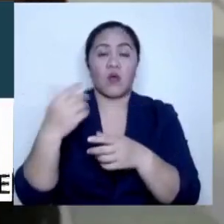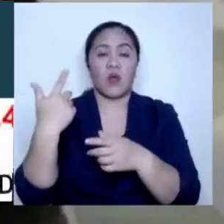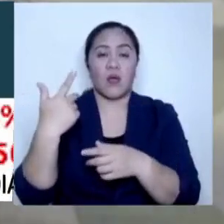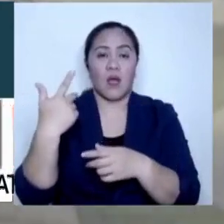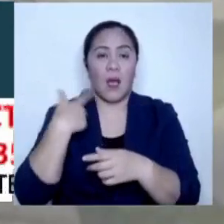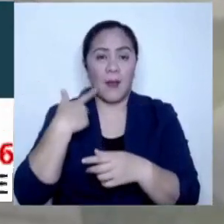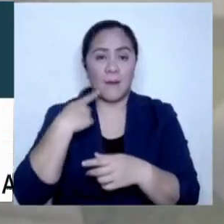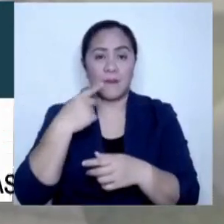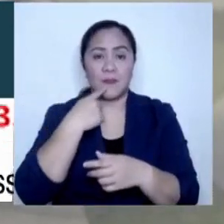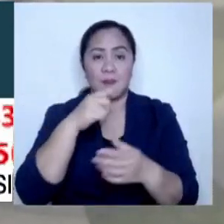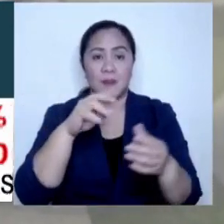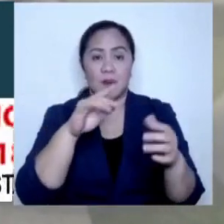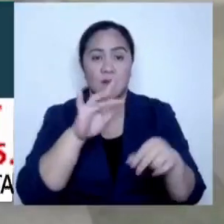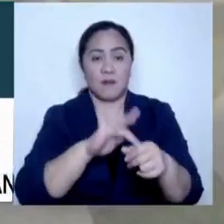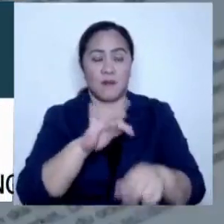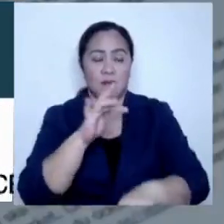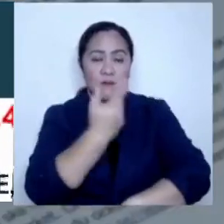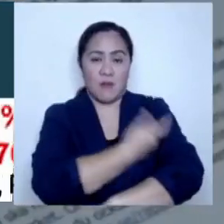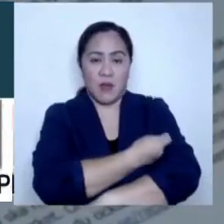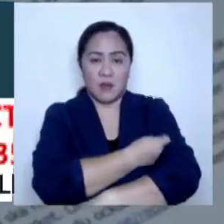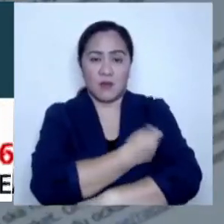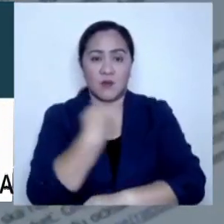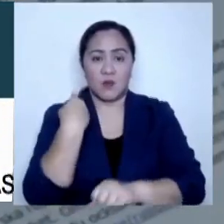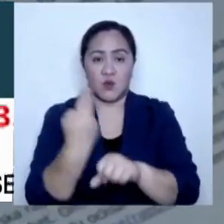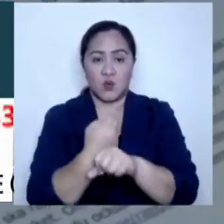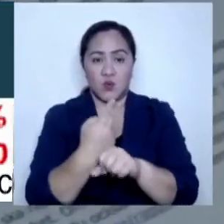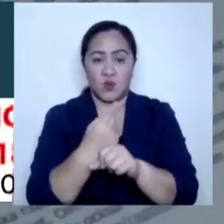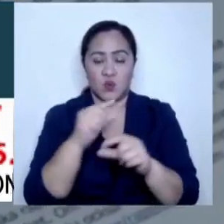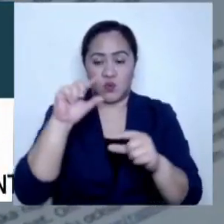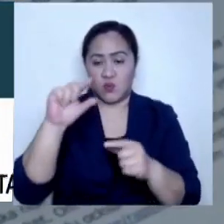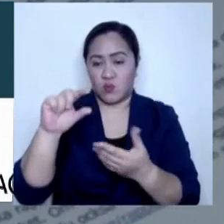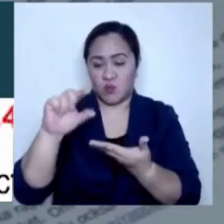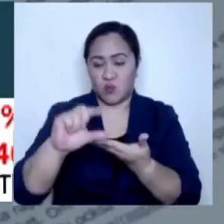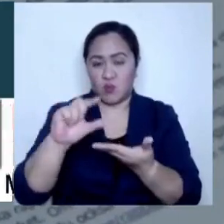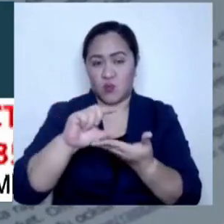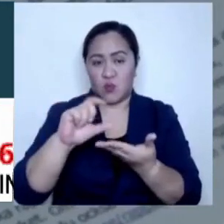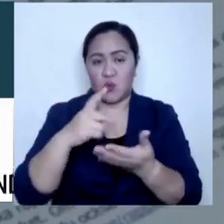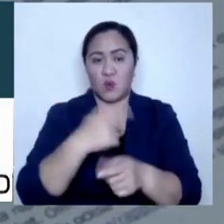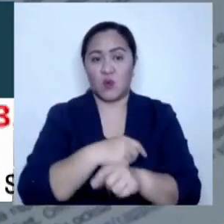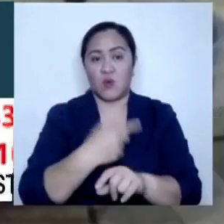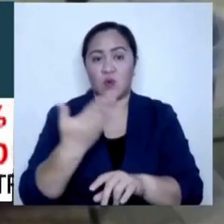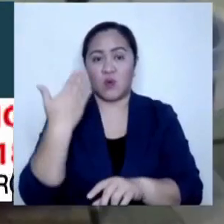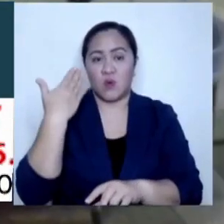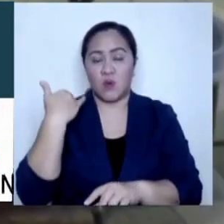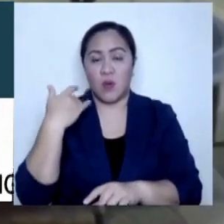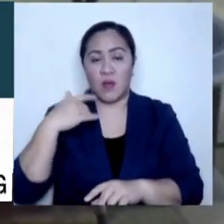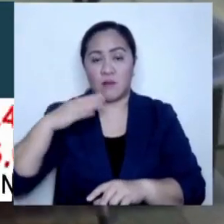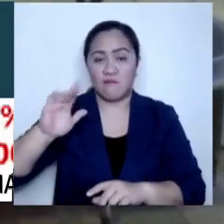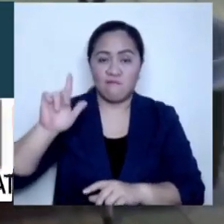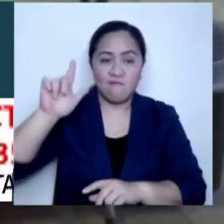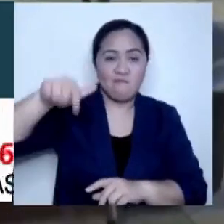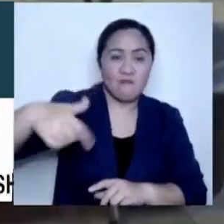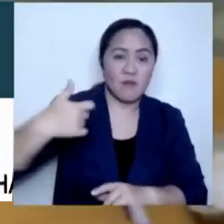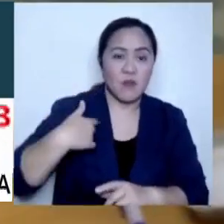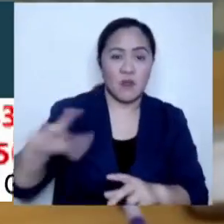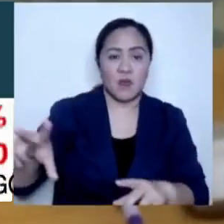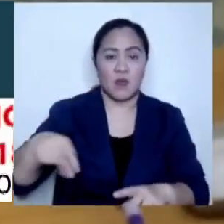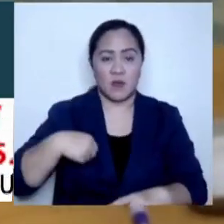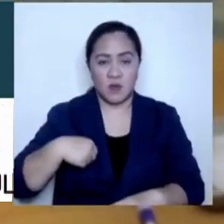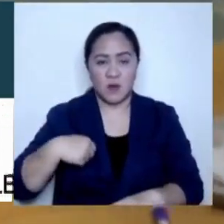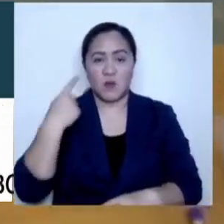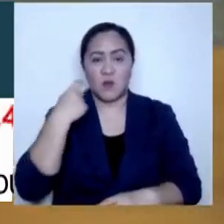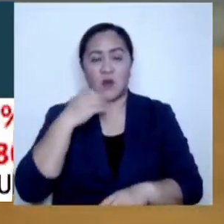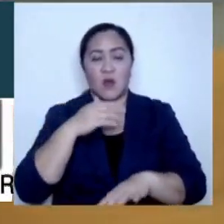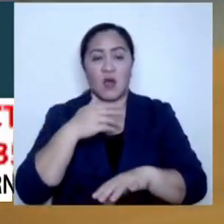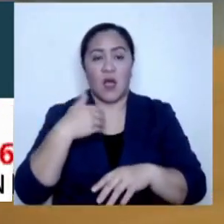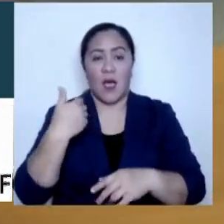instead. Some 81,000 people born in 1991 or later had received a first Moderna shot.